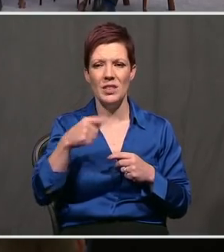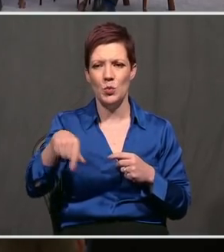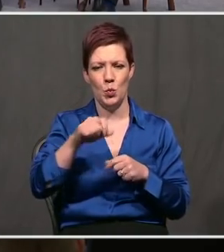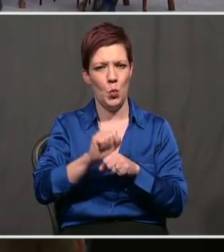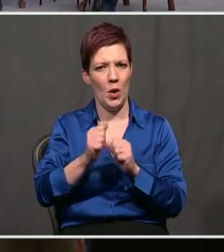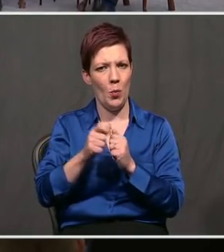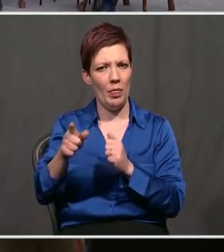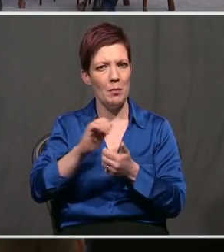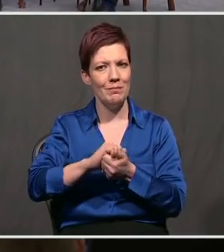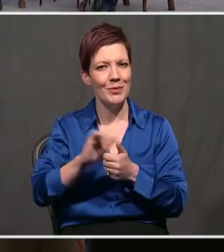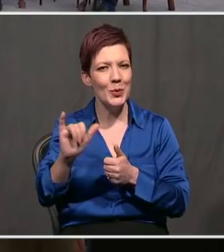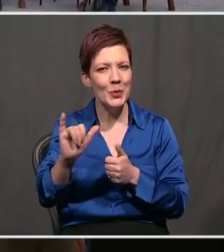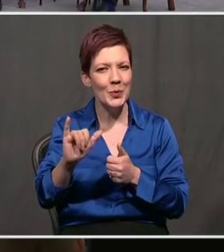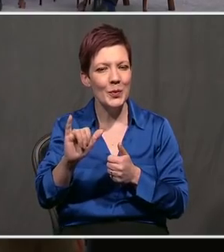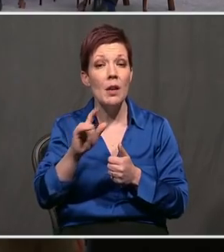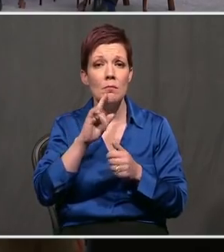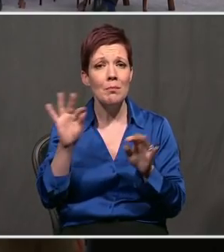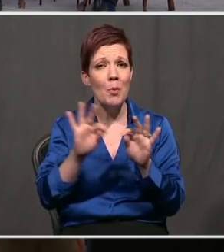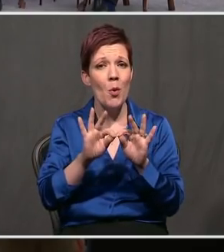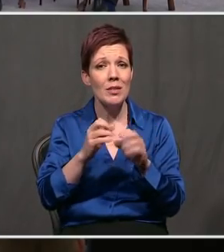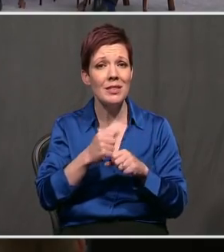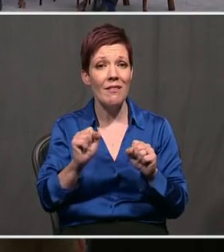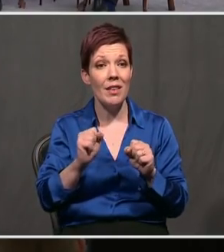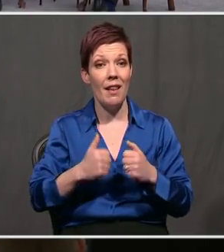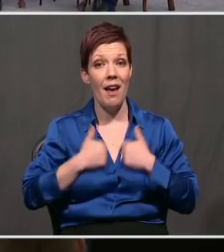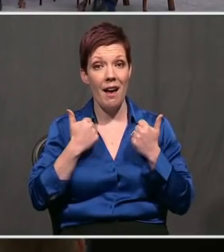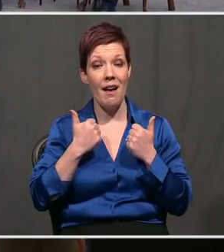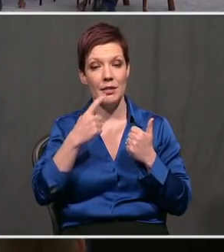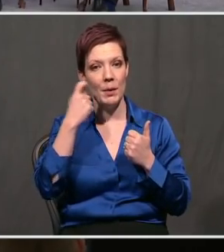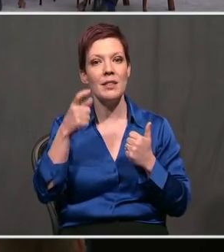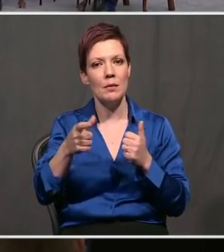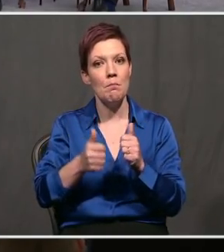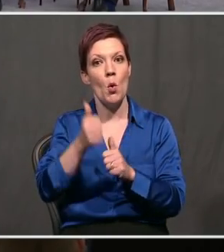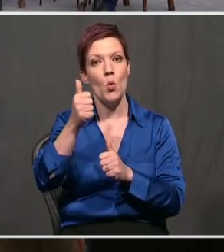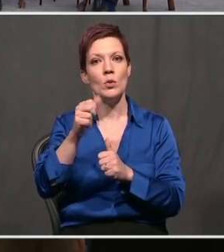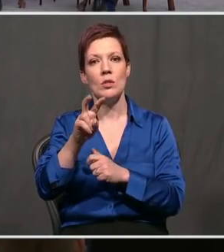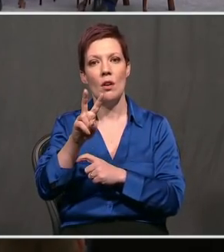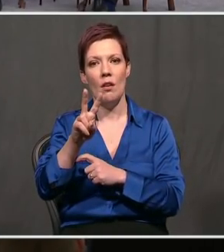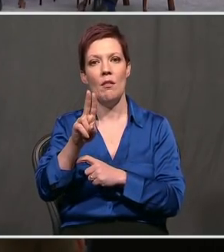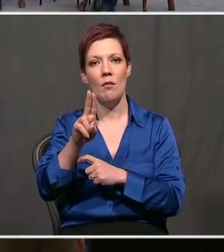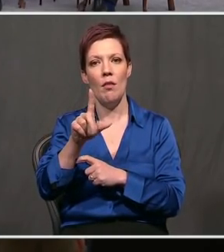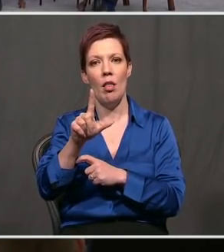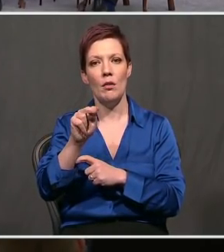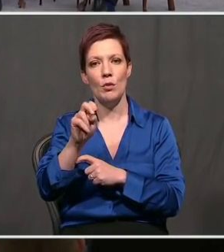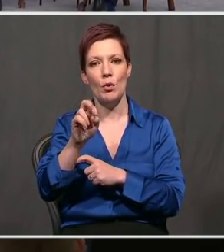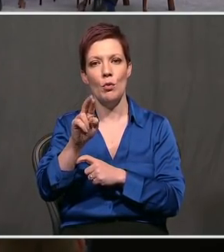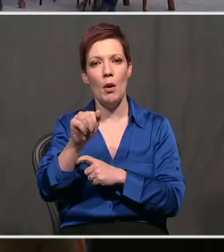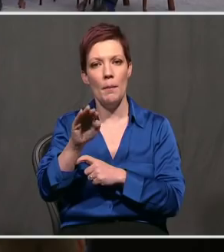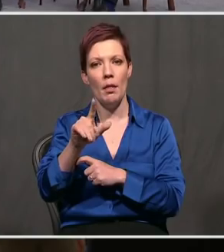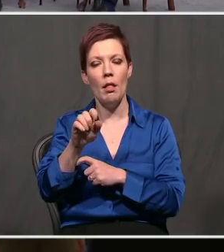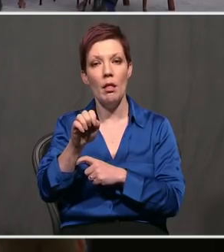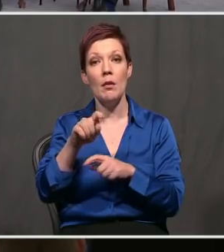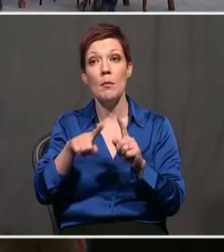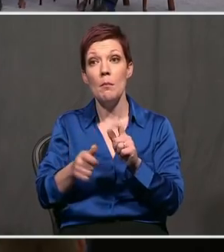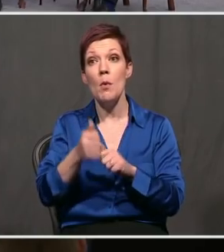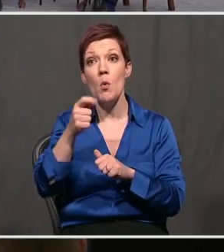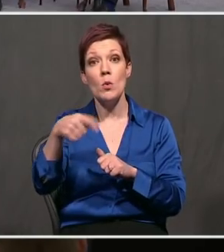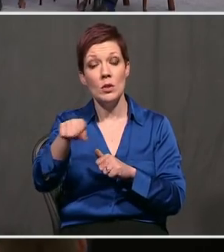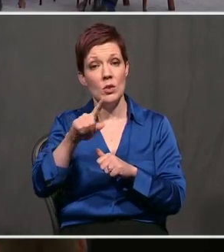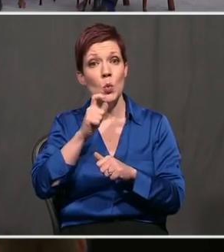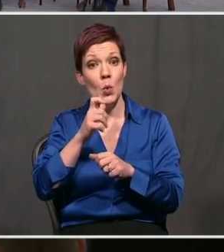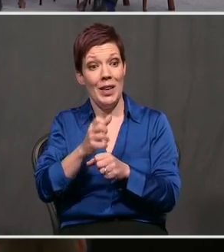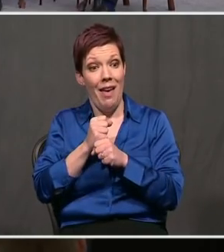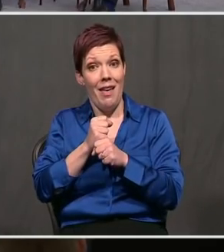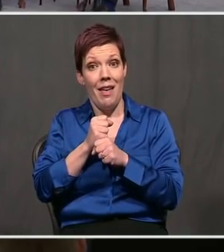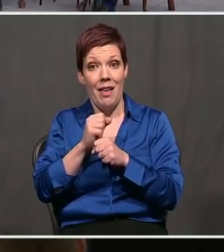important for saving lives because they're the most vulnerable, but most of them who get it do survive, and then many obviously have